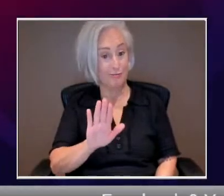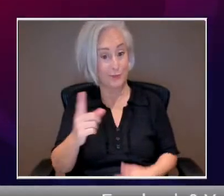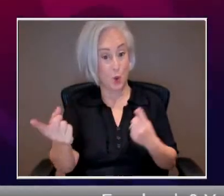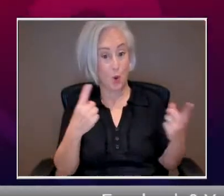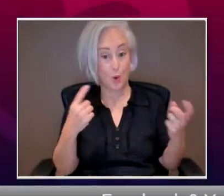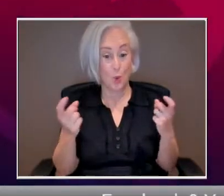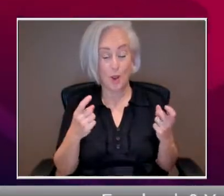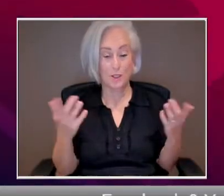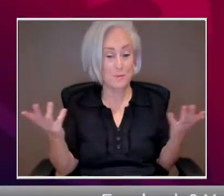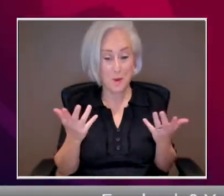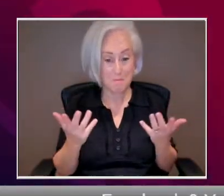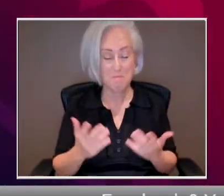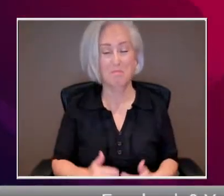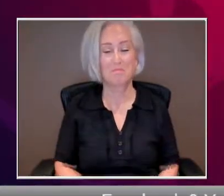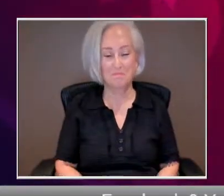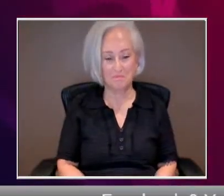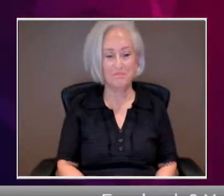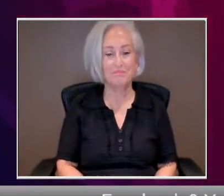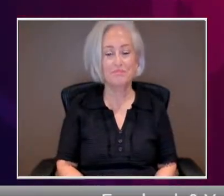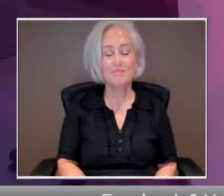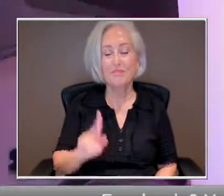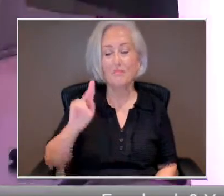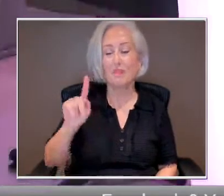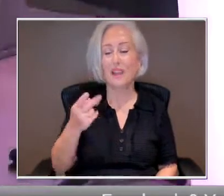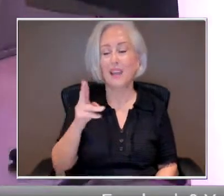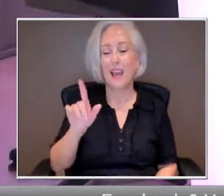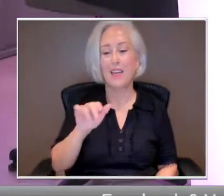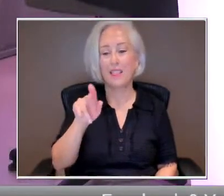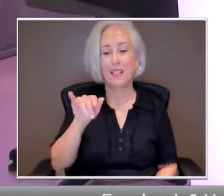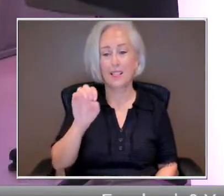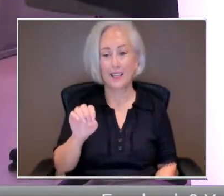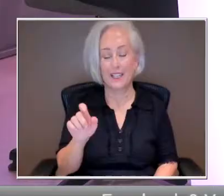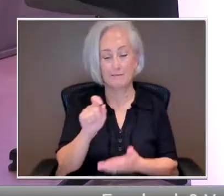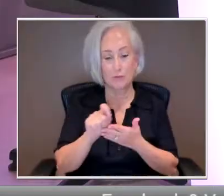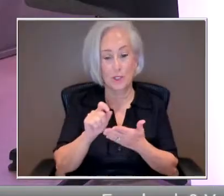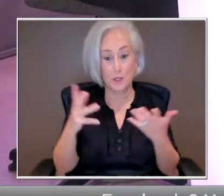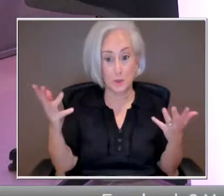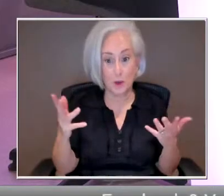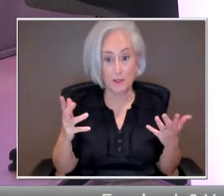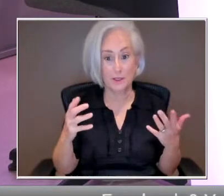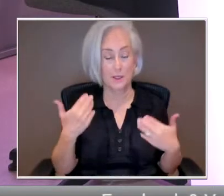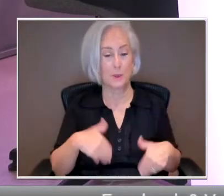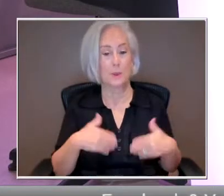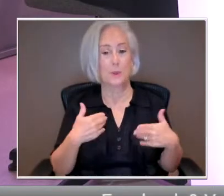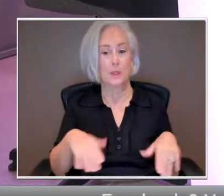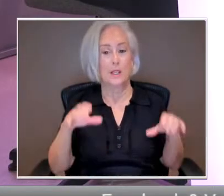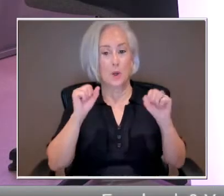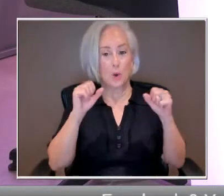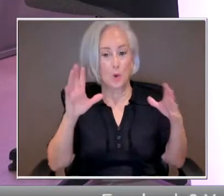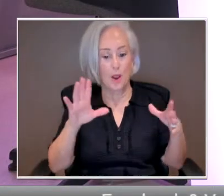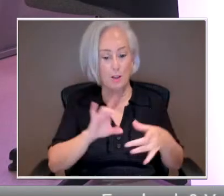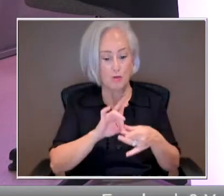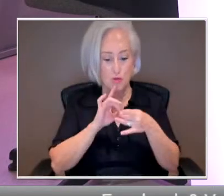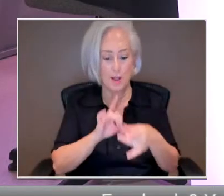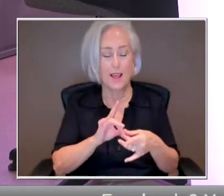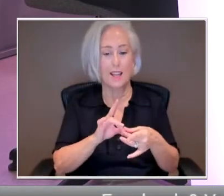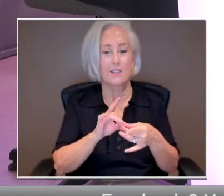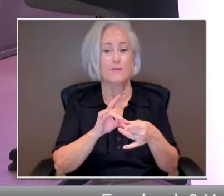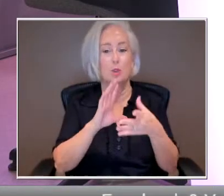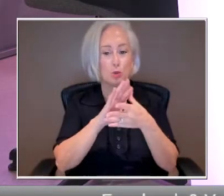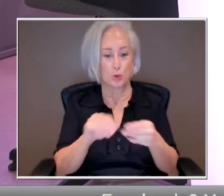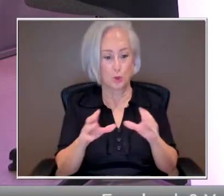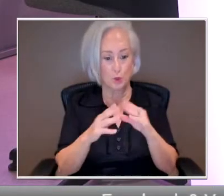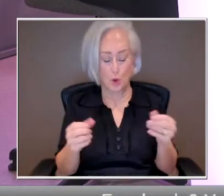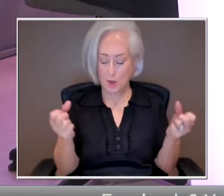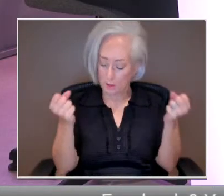questions. Kathleen Ivanova writes, that's an incredibly relatable and powerful story. So many people,